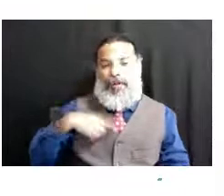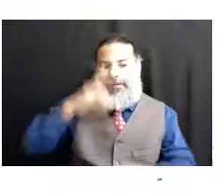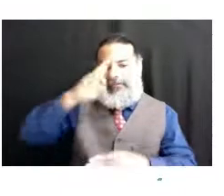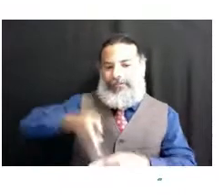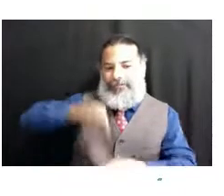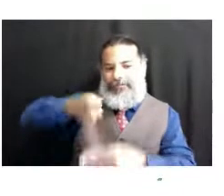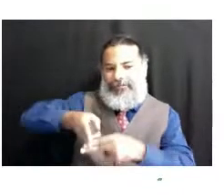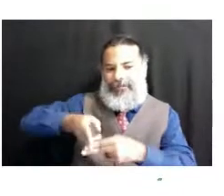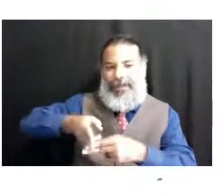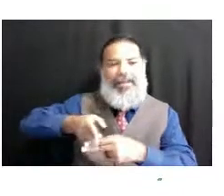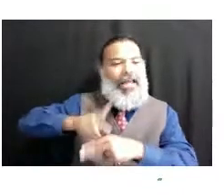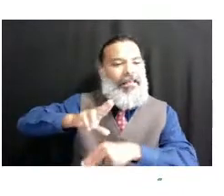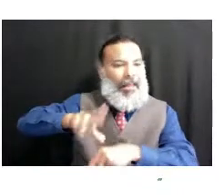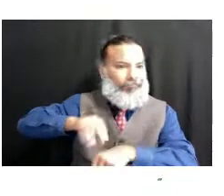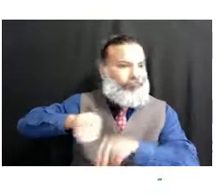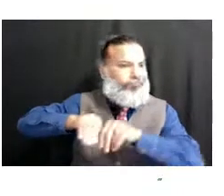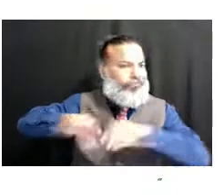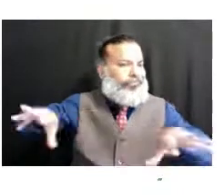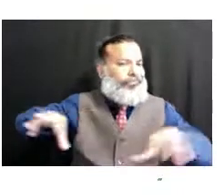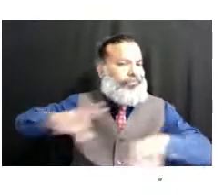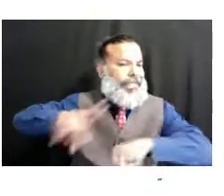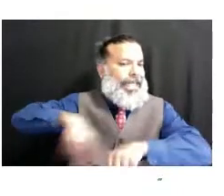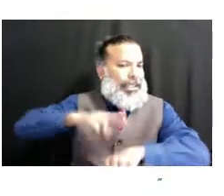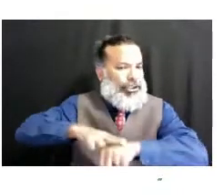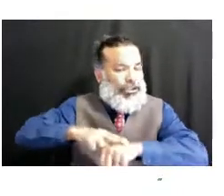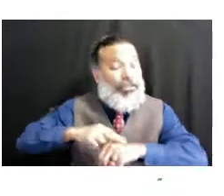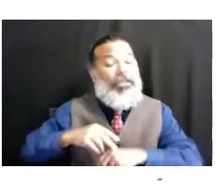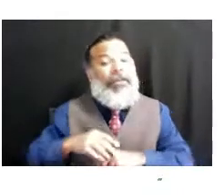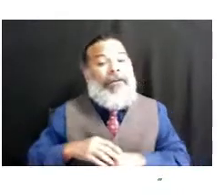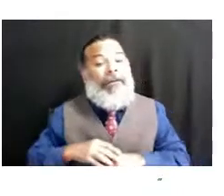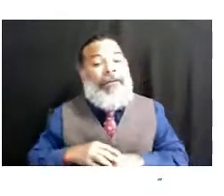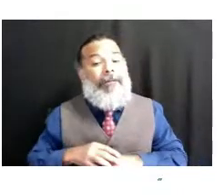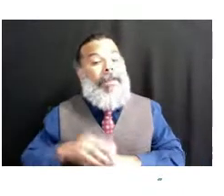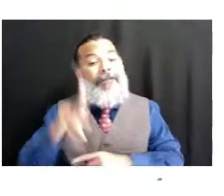became nationwide. In Philadelphia,